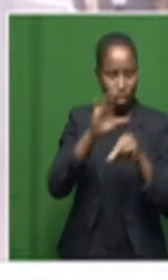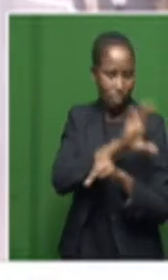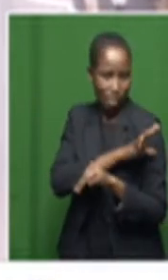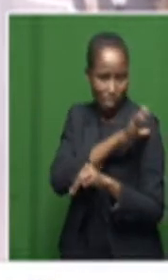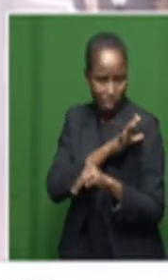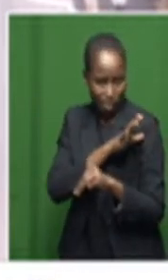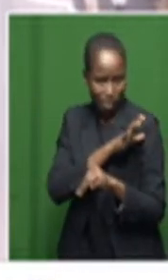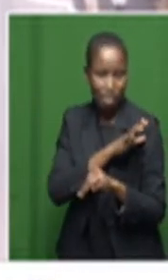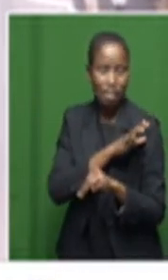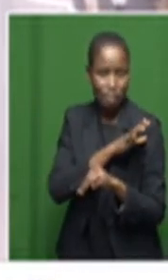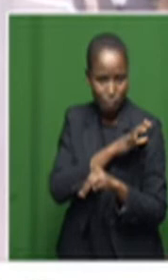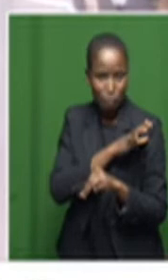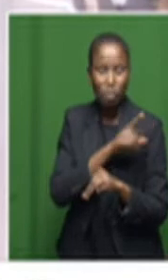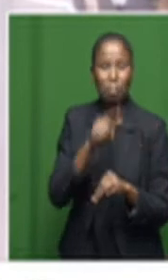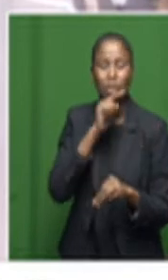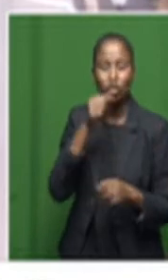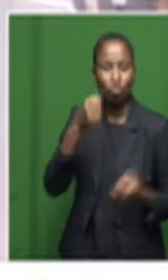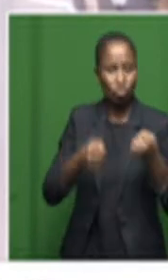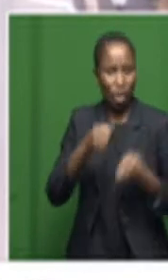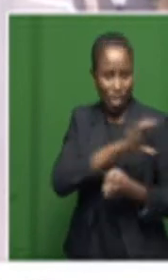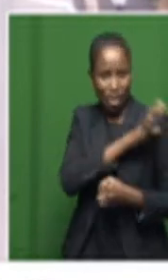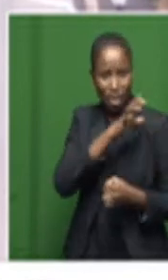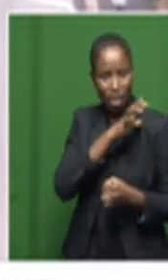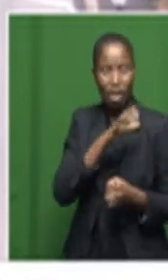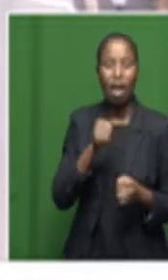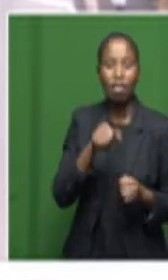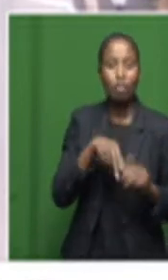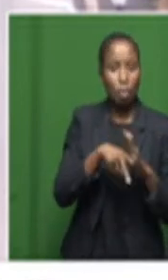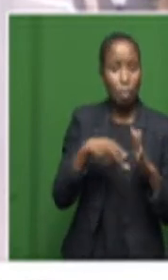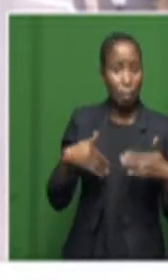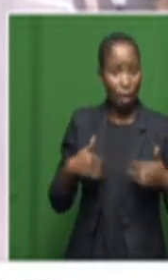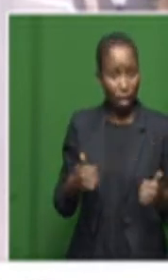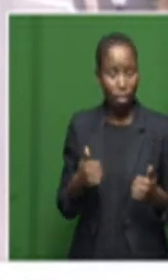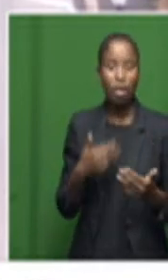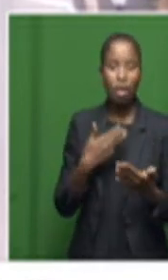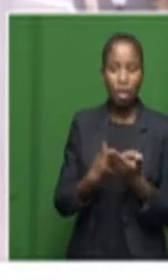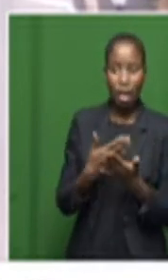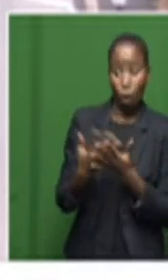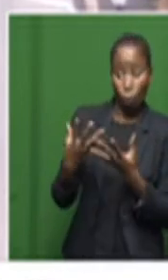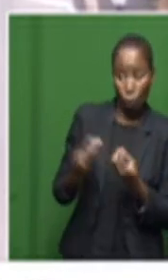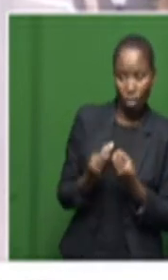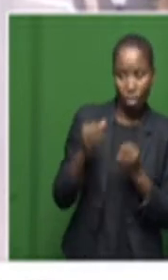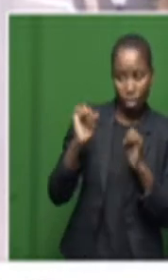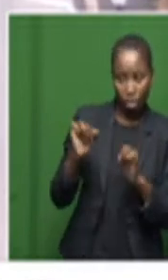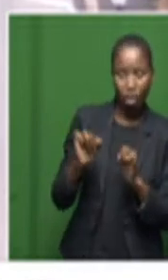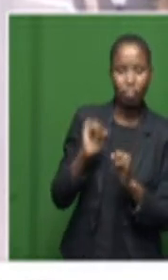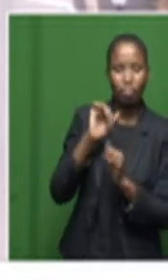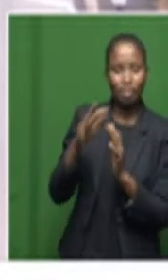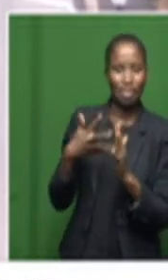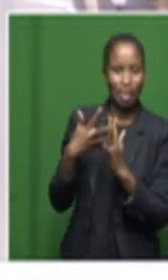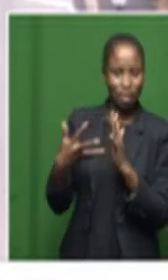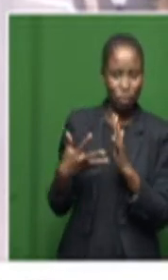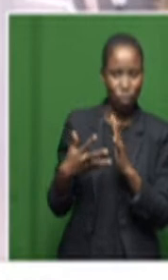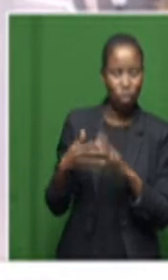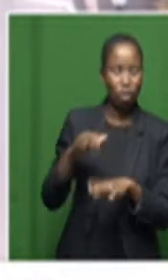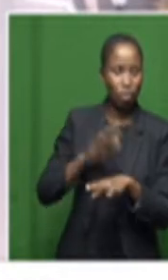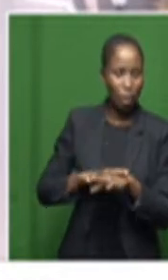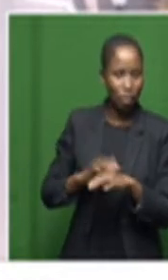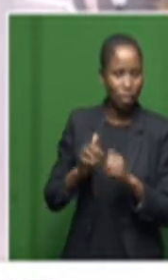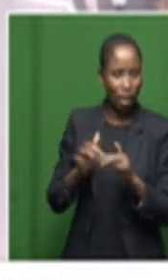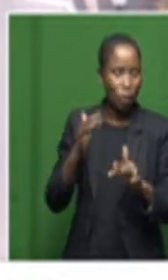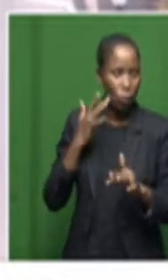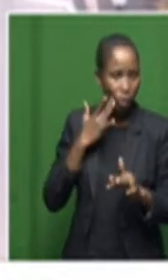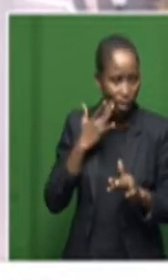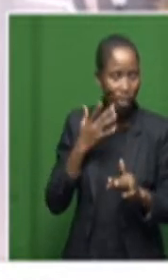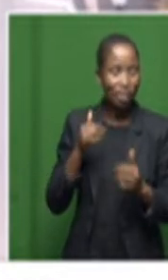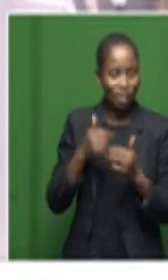let those mobile primary health clinics with their existing schedule also now start